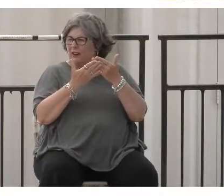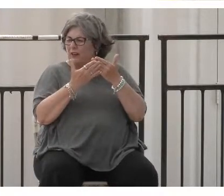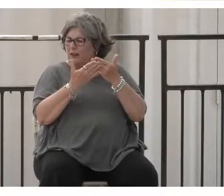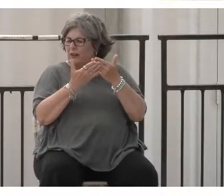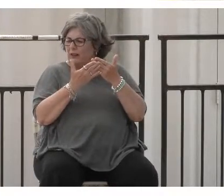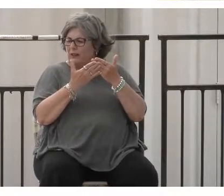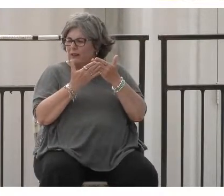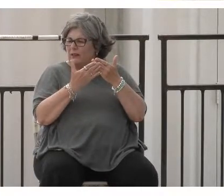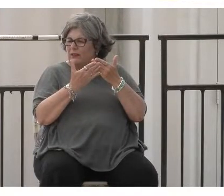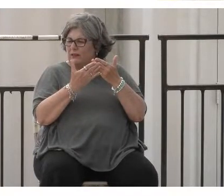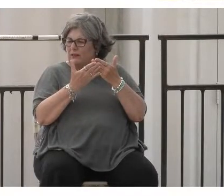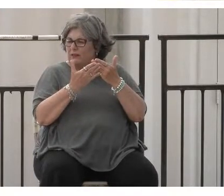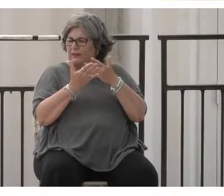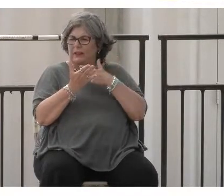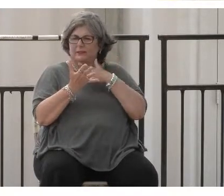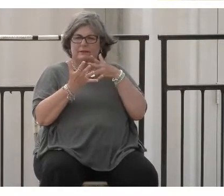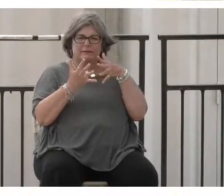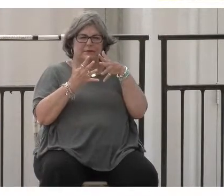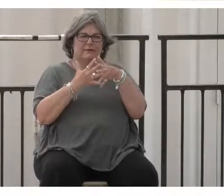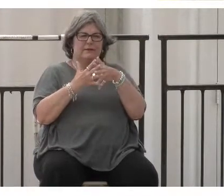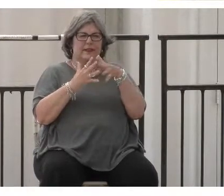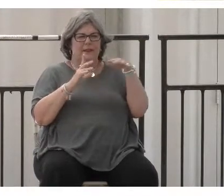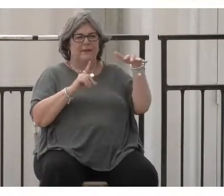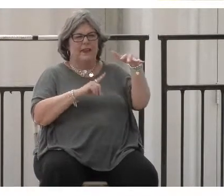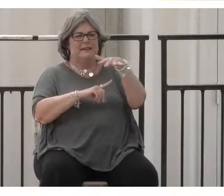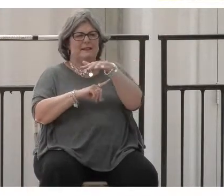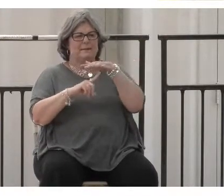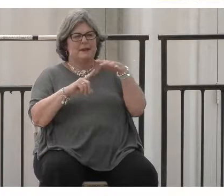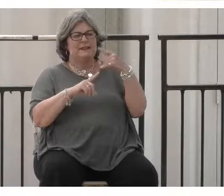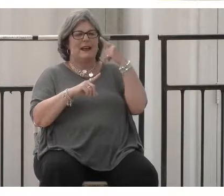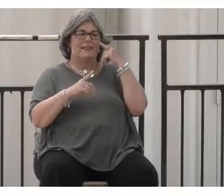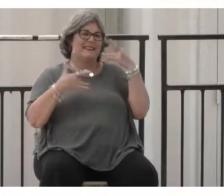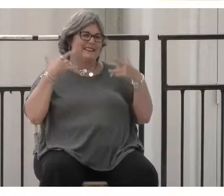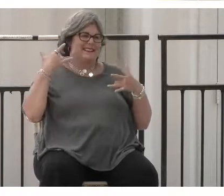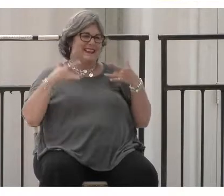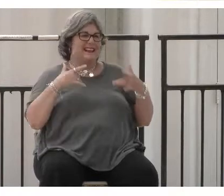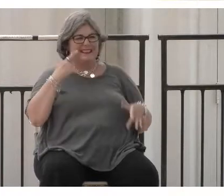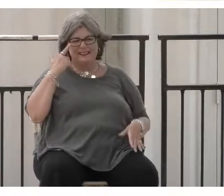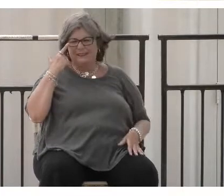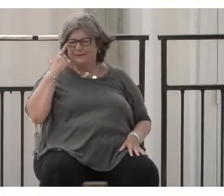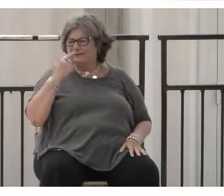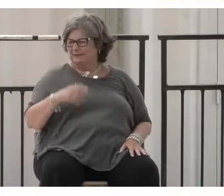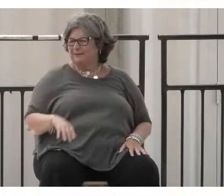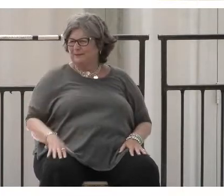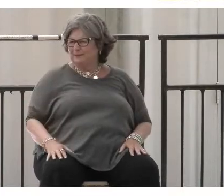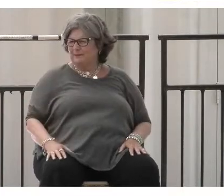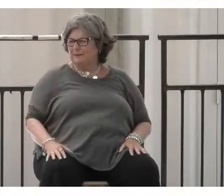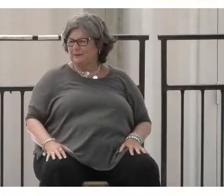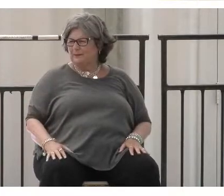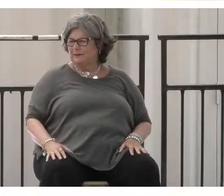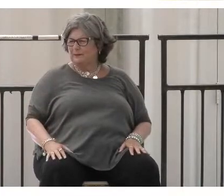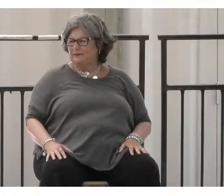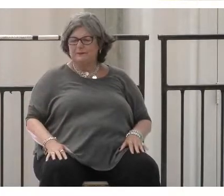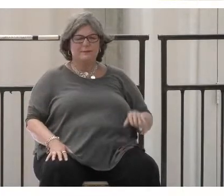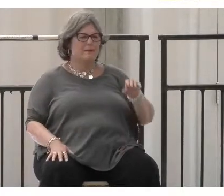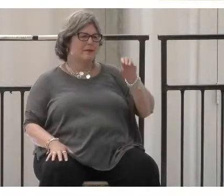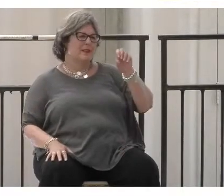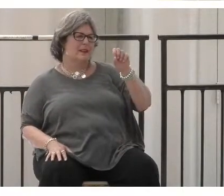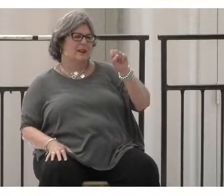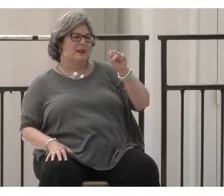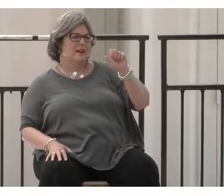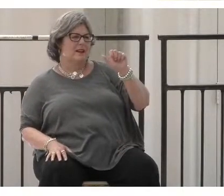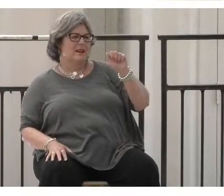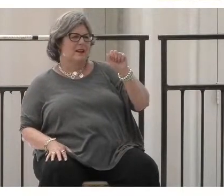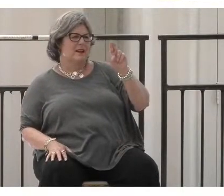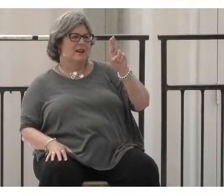subtle inhabitation of the space, I think it's very exciting to see. Thank you. Sandra, would you like to add